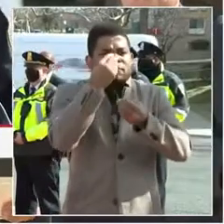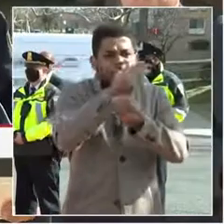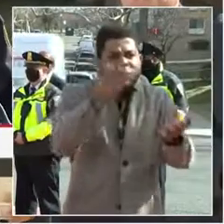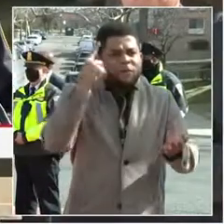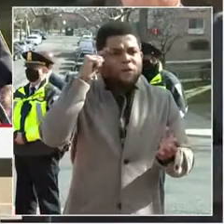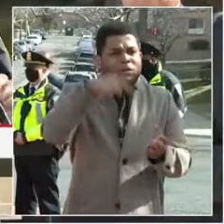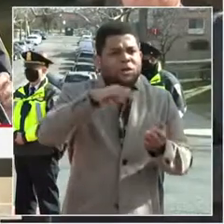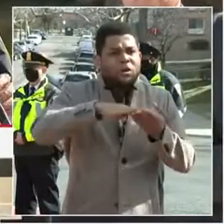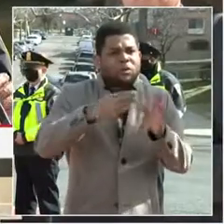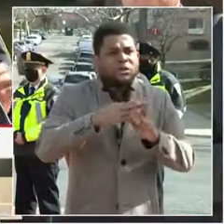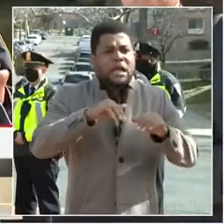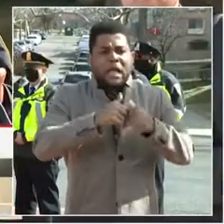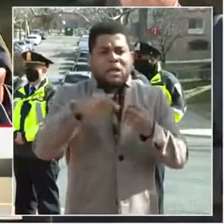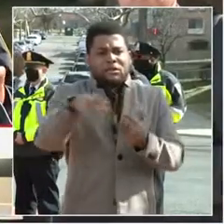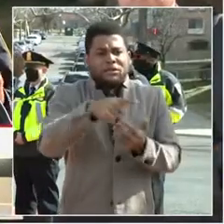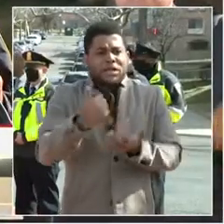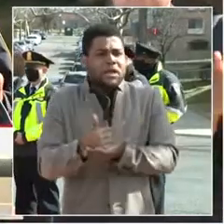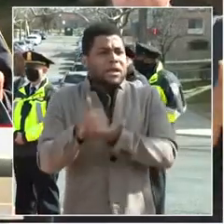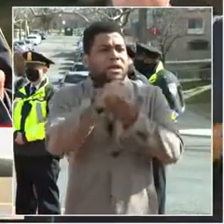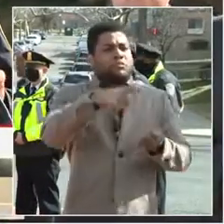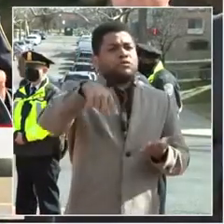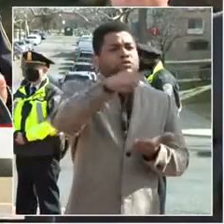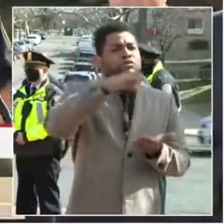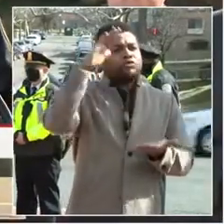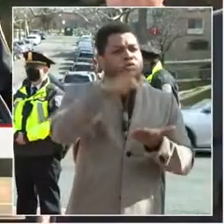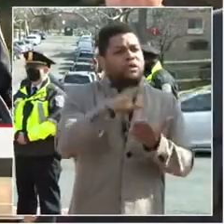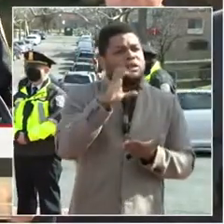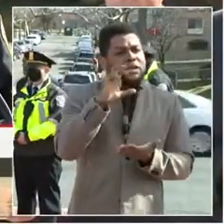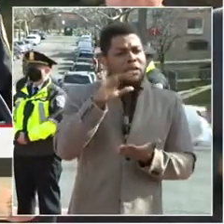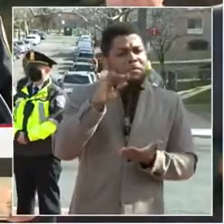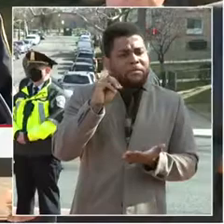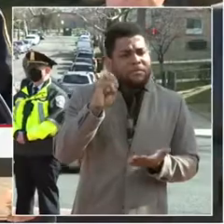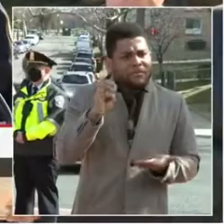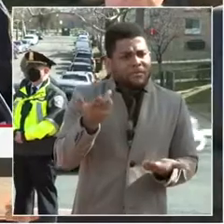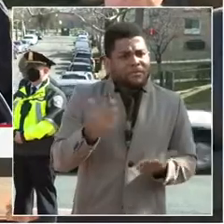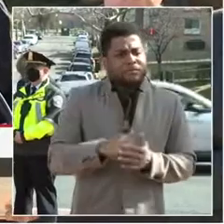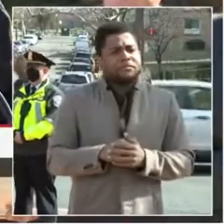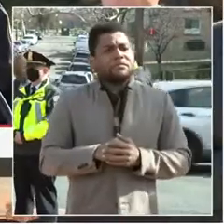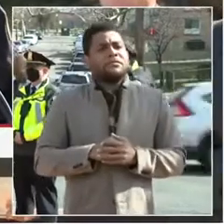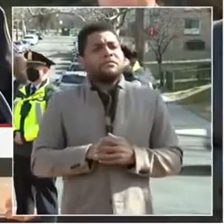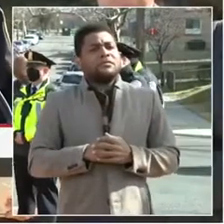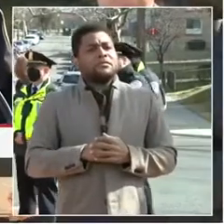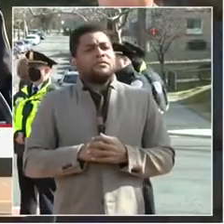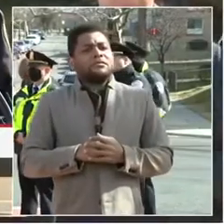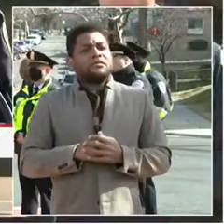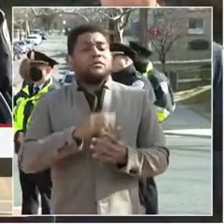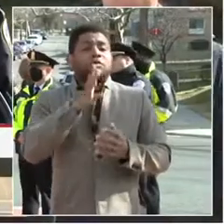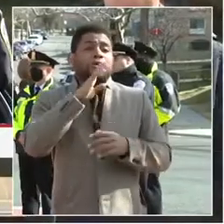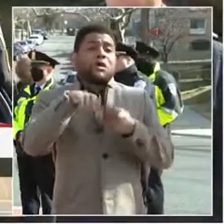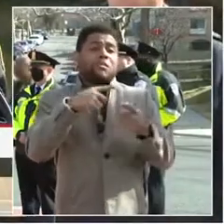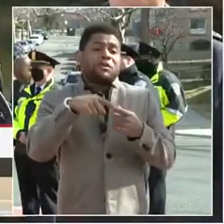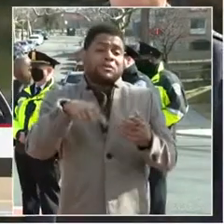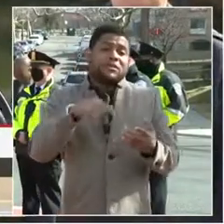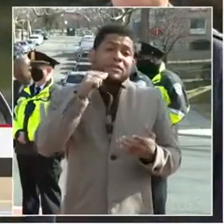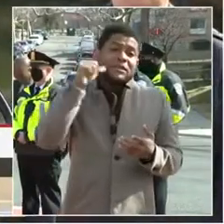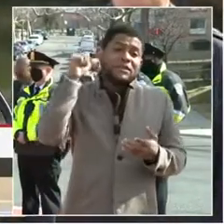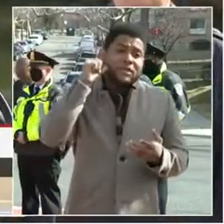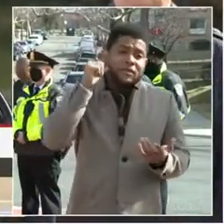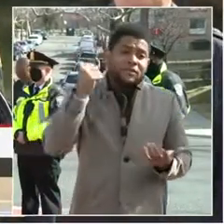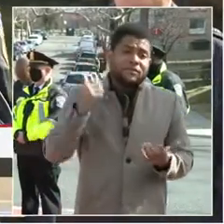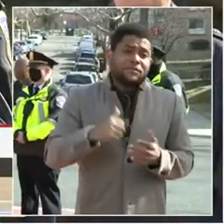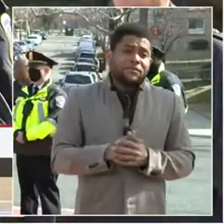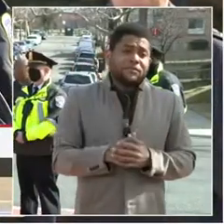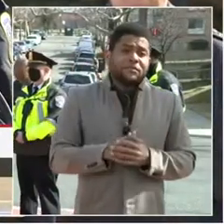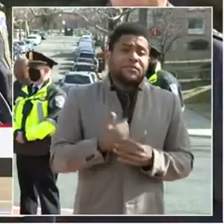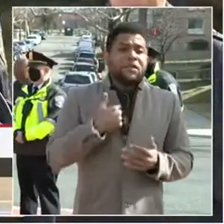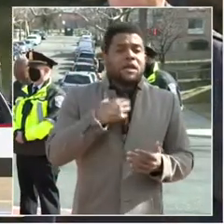you in reducing the crime? Well, I think I talked about this a little bit yesterday, right? I mean, I wish that we